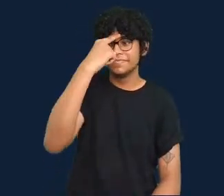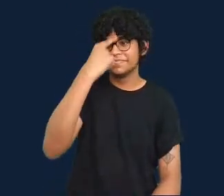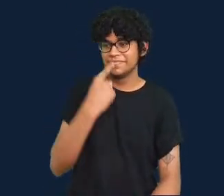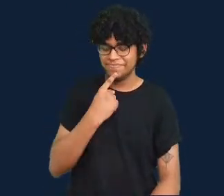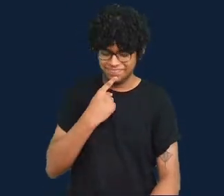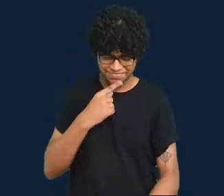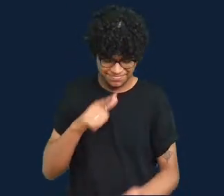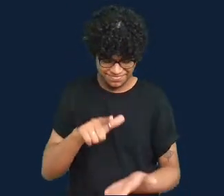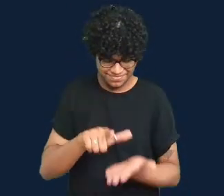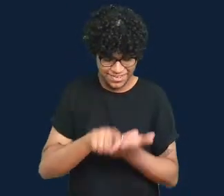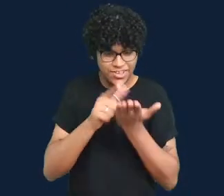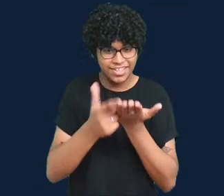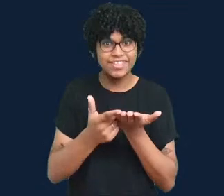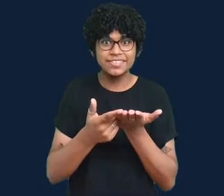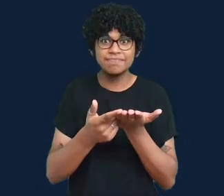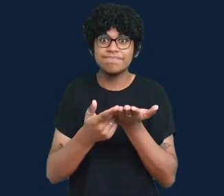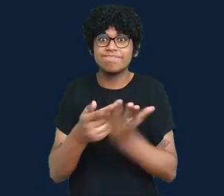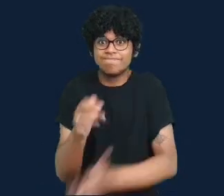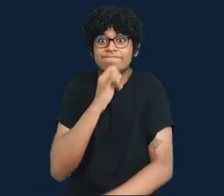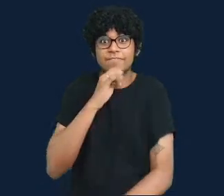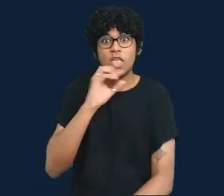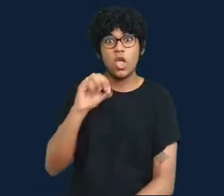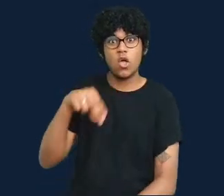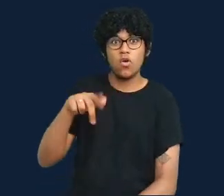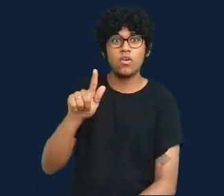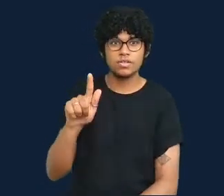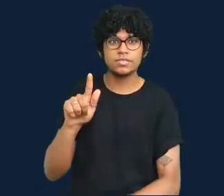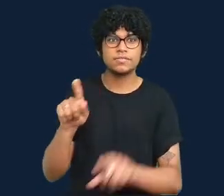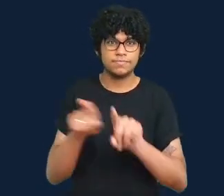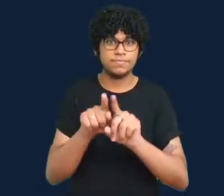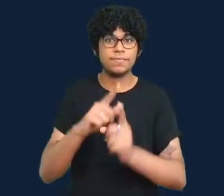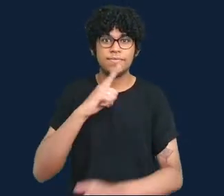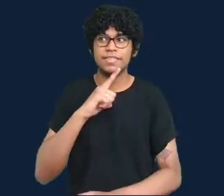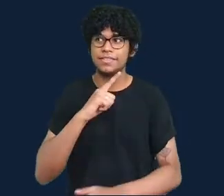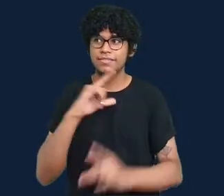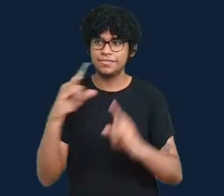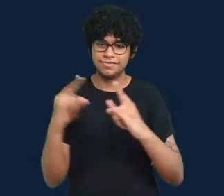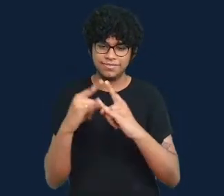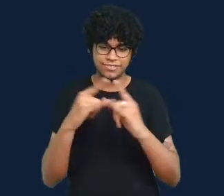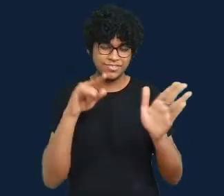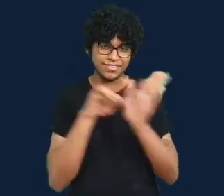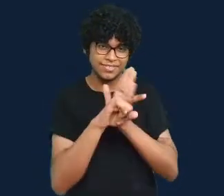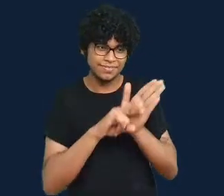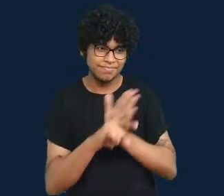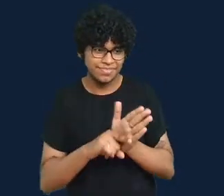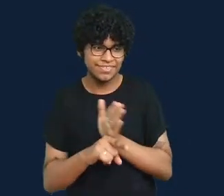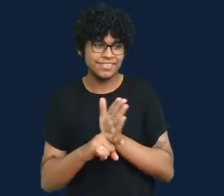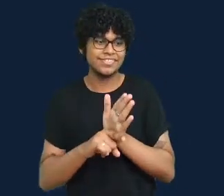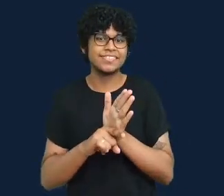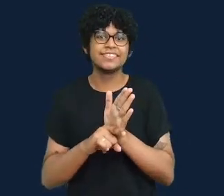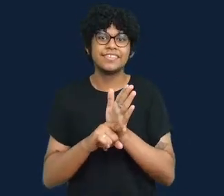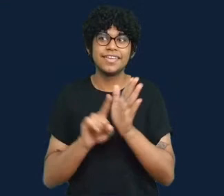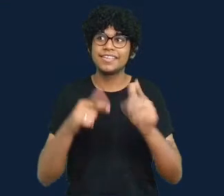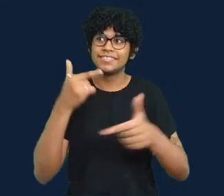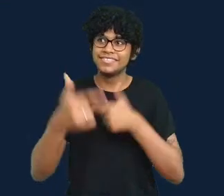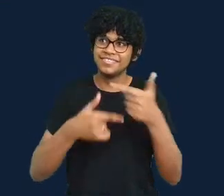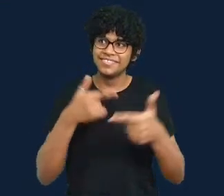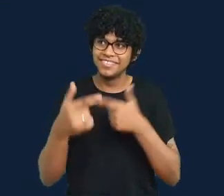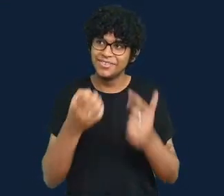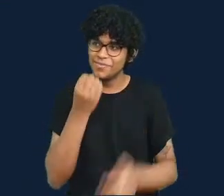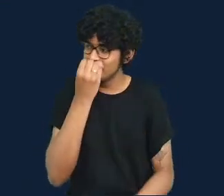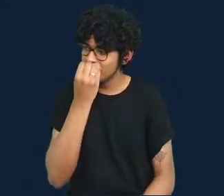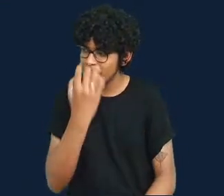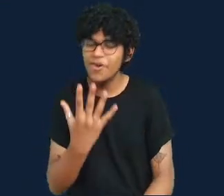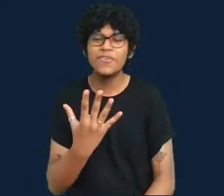research institutions that do very good data viz work. Pew Center does very good data viz. Your